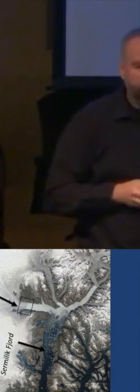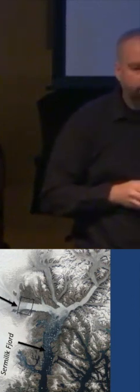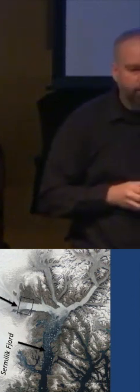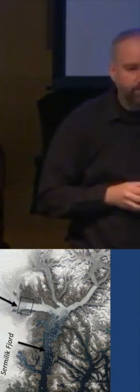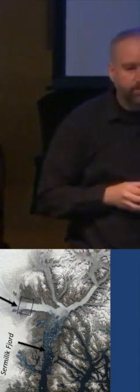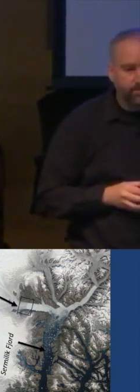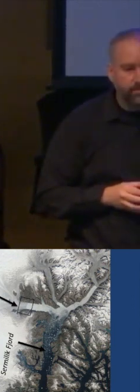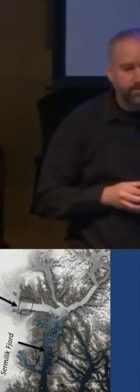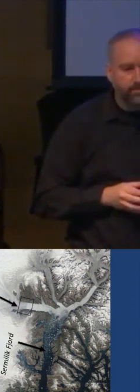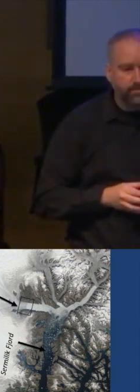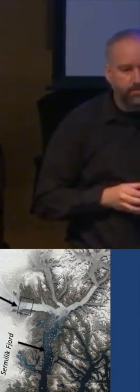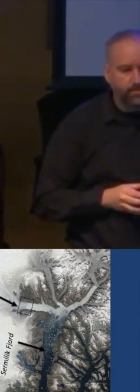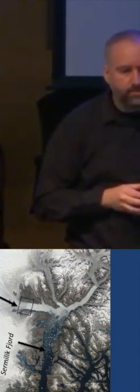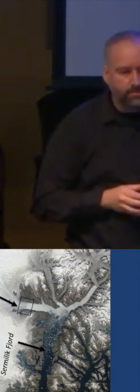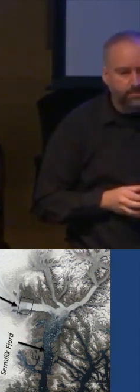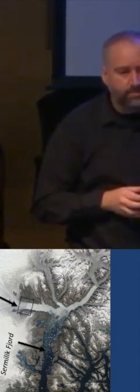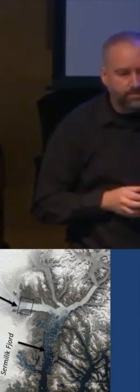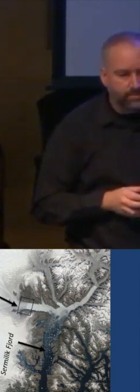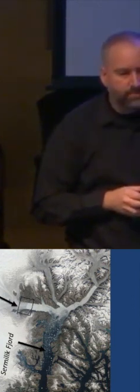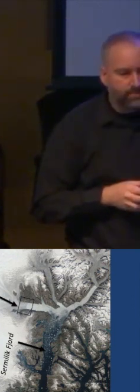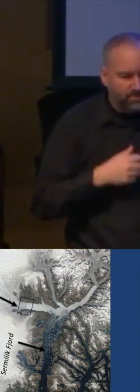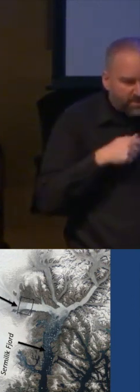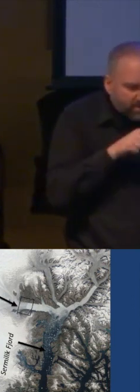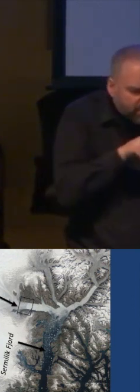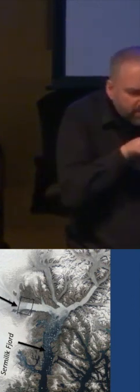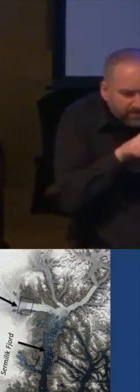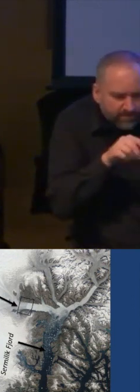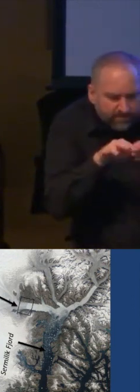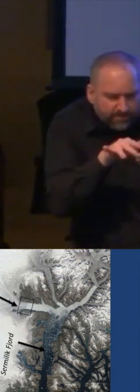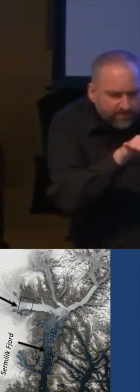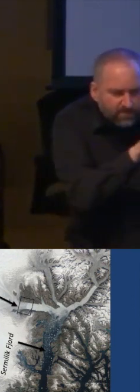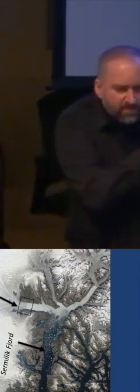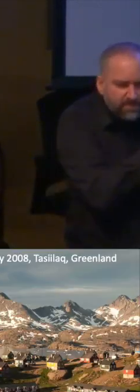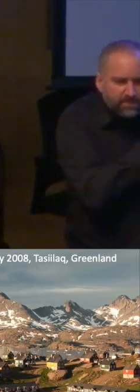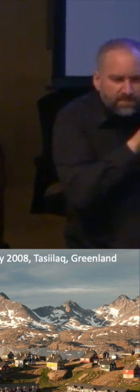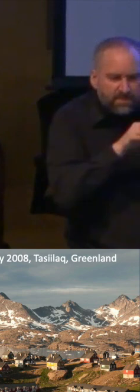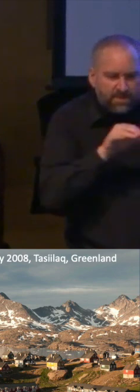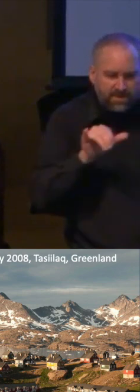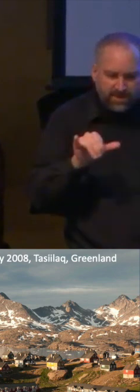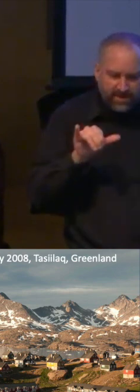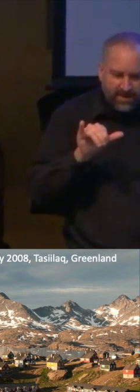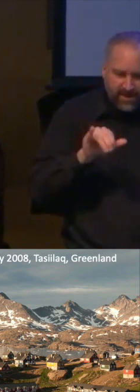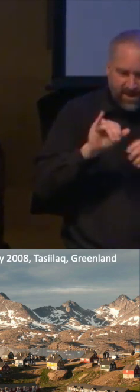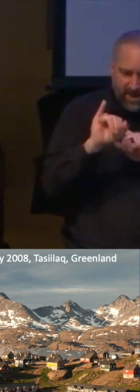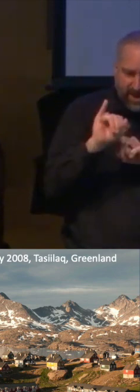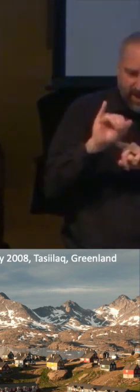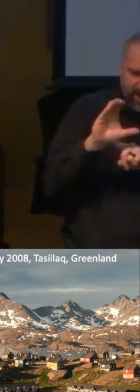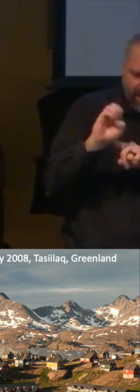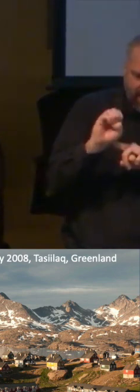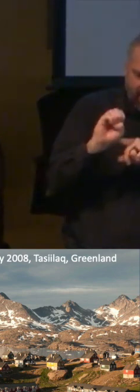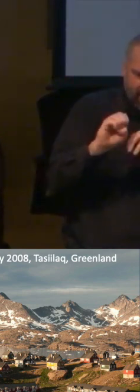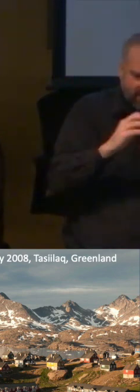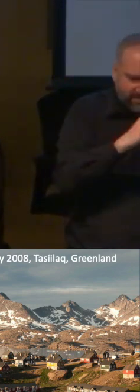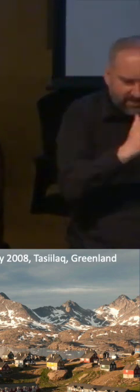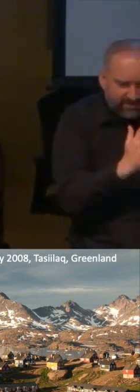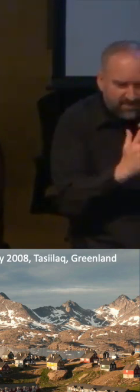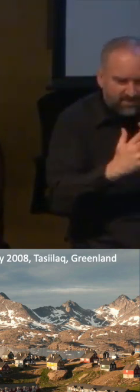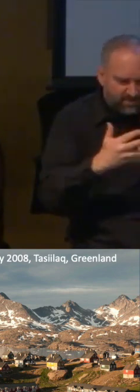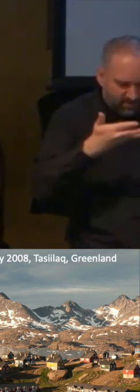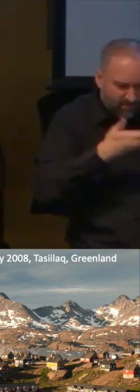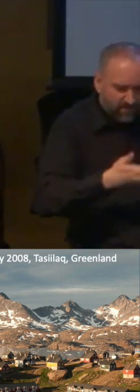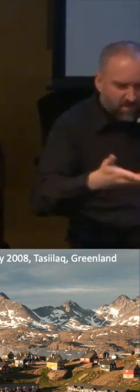raising questions about our understanding of ice flow in the glaciology community. So eventually